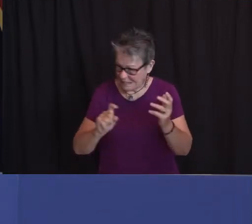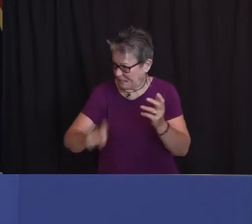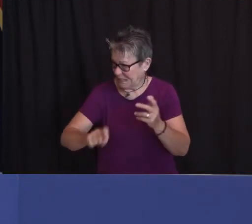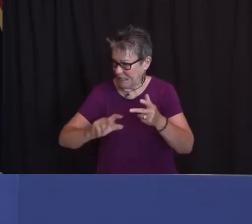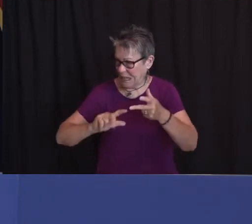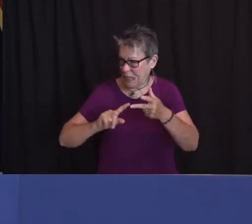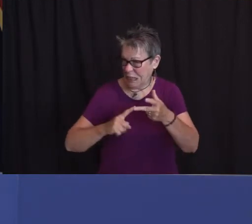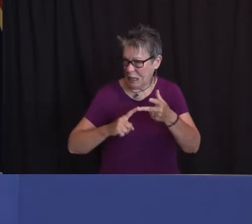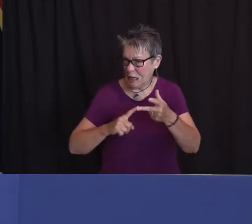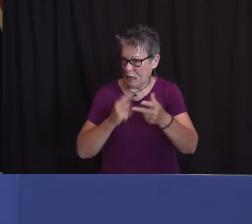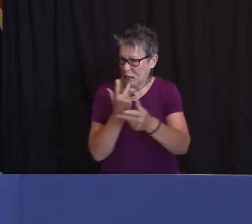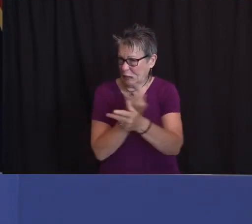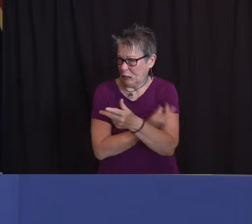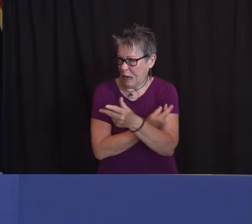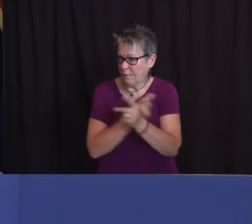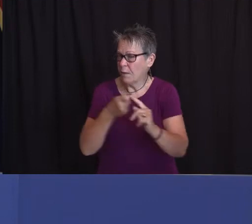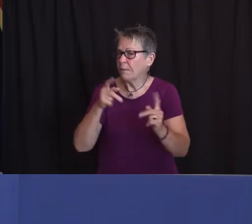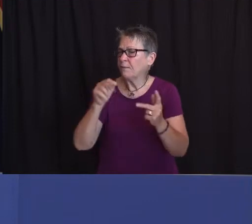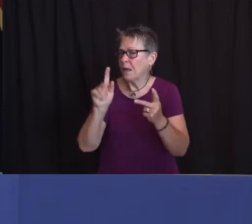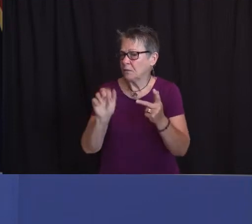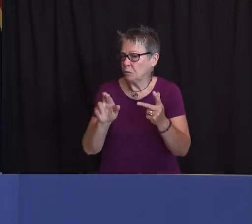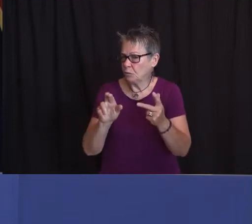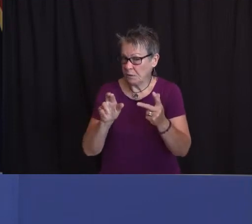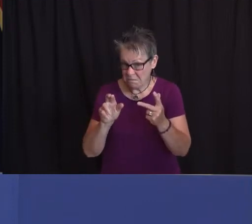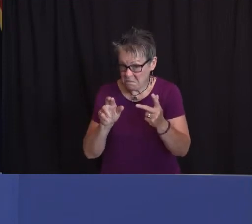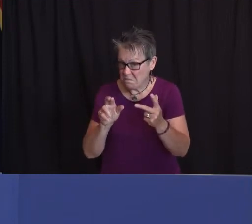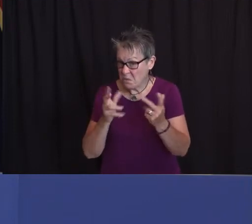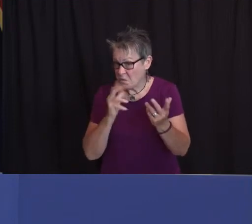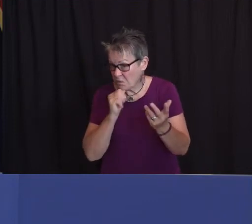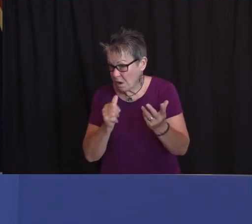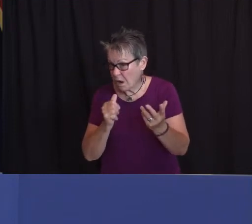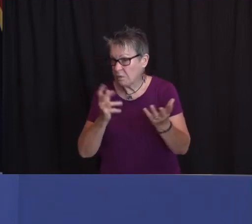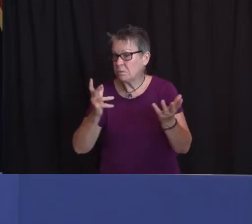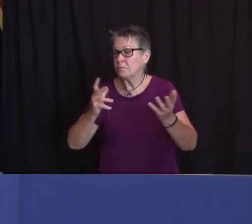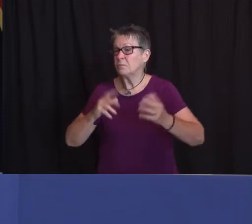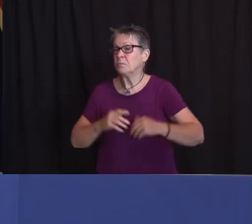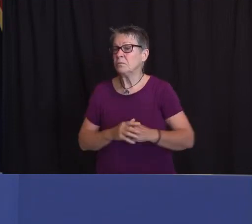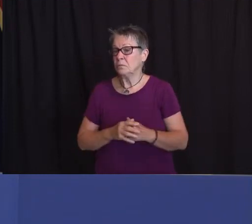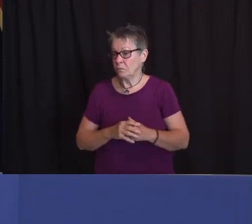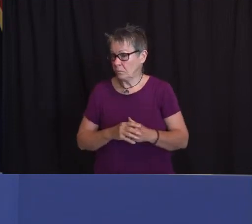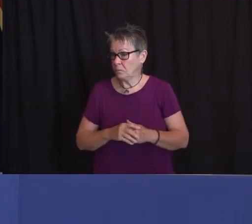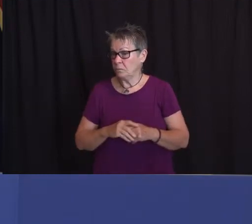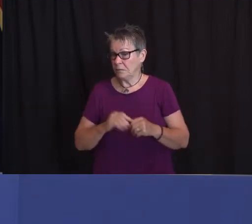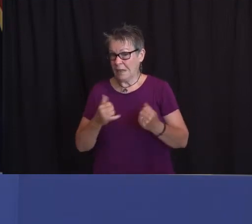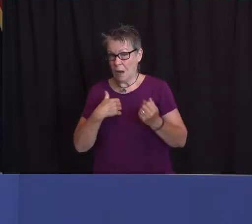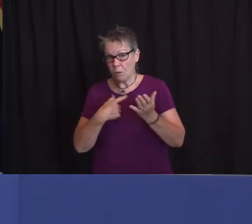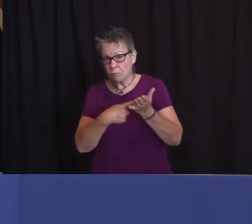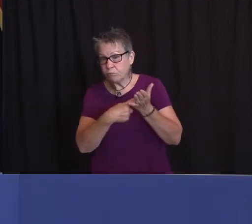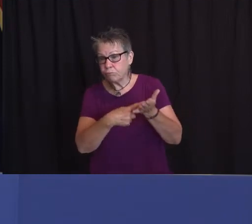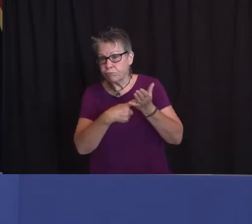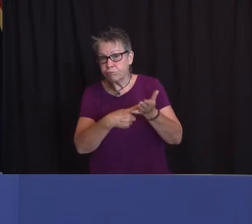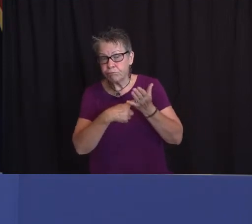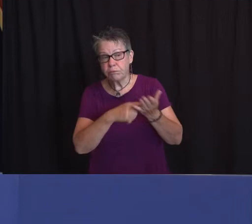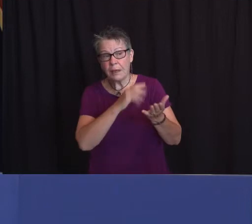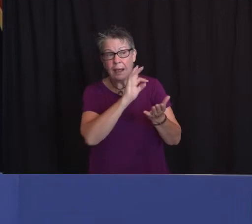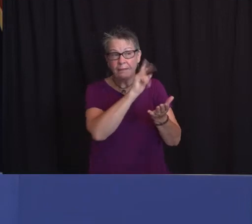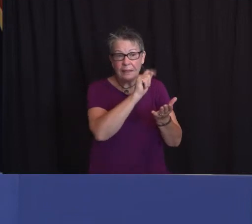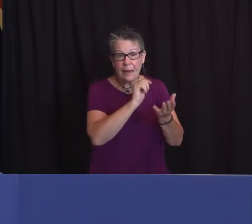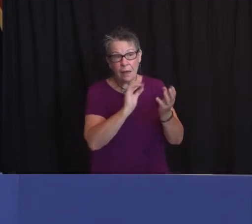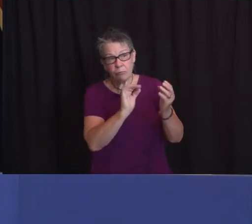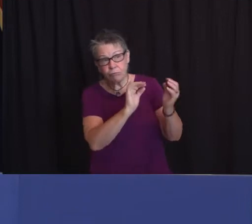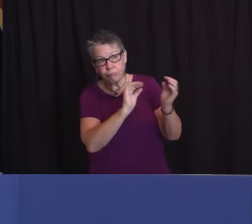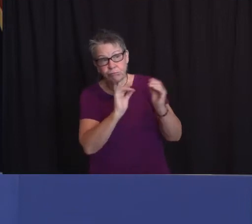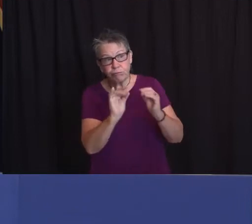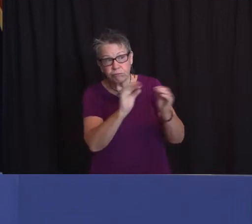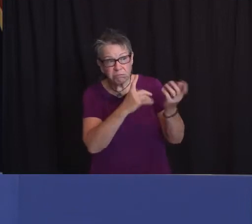data, and in fact, they are meeting with Pfizer today to discuss this issue. So we await further guidance from the federal